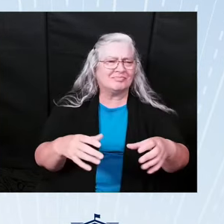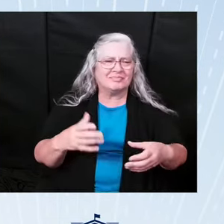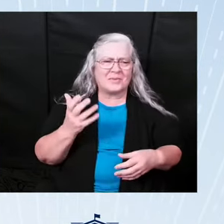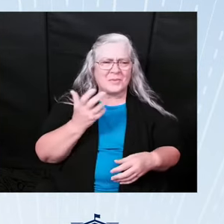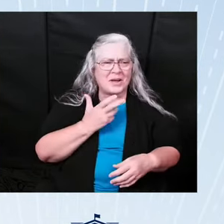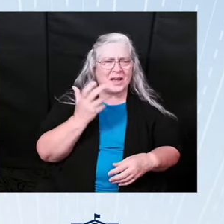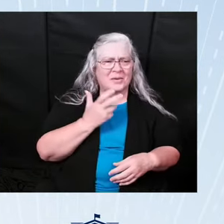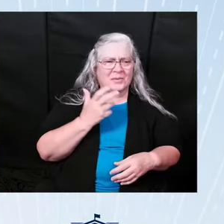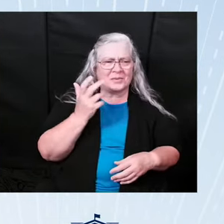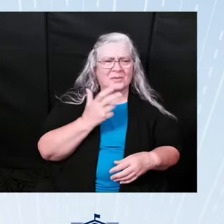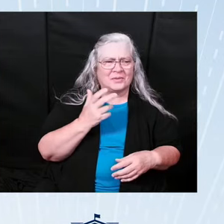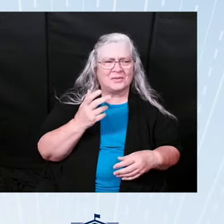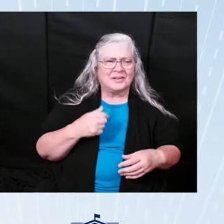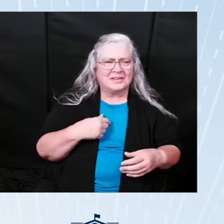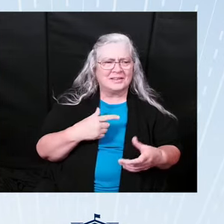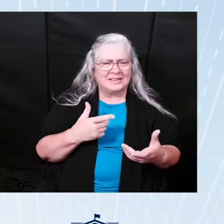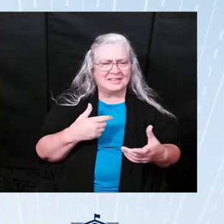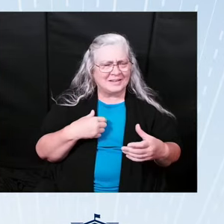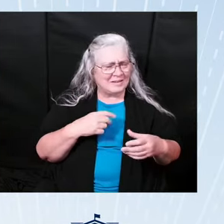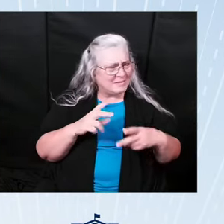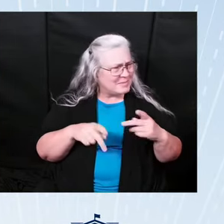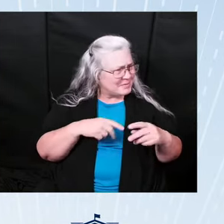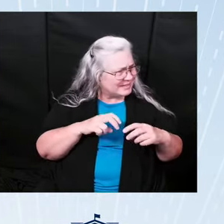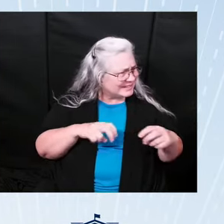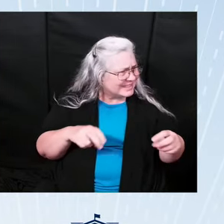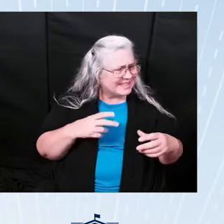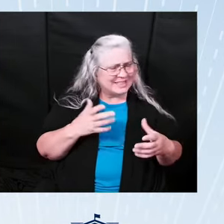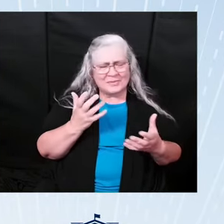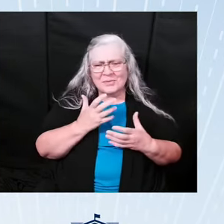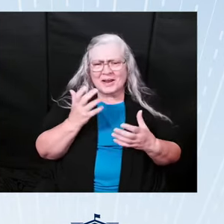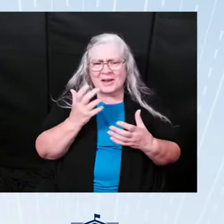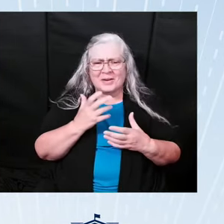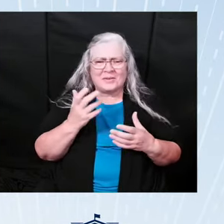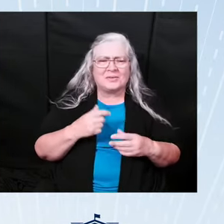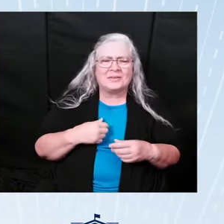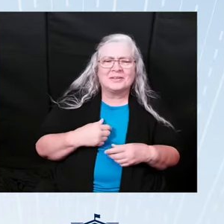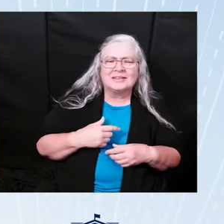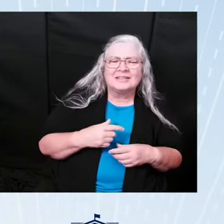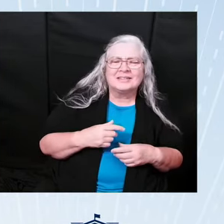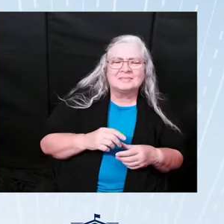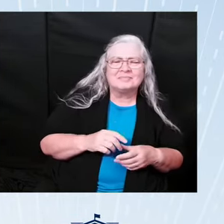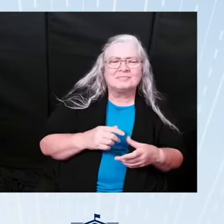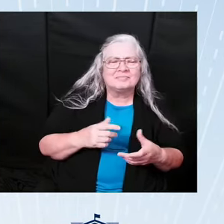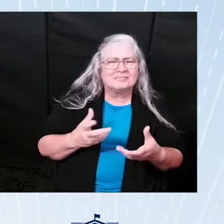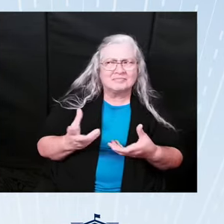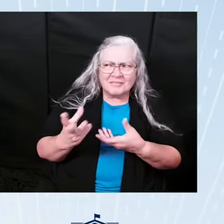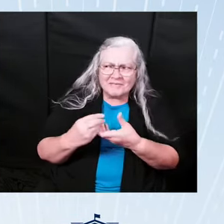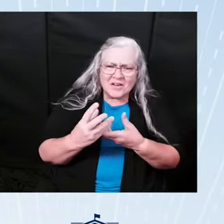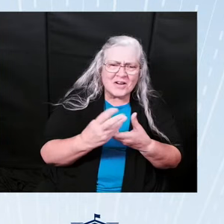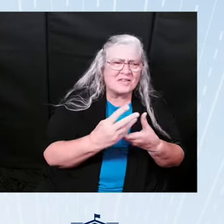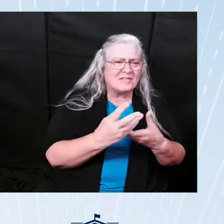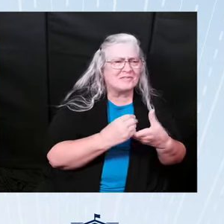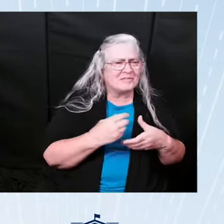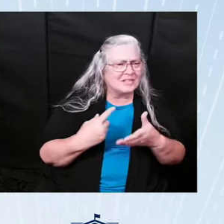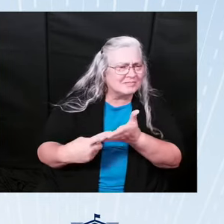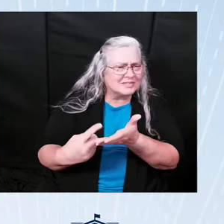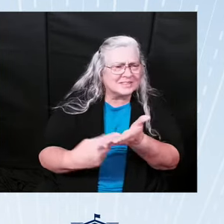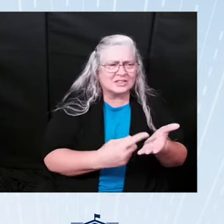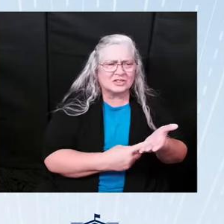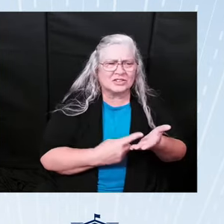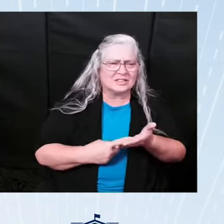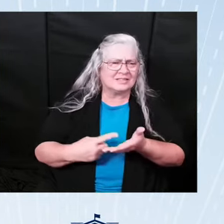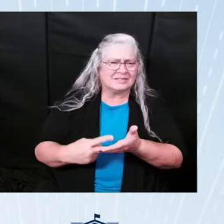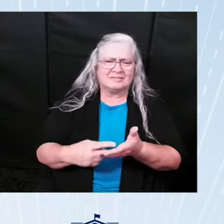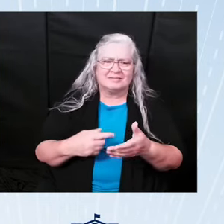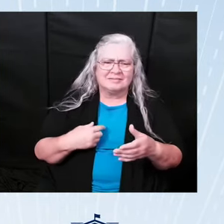particularly delighted to have the pleasure of actually participating in a discussion with these leaders, all of whom have